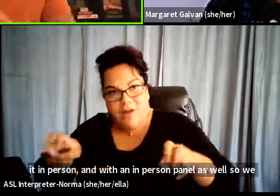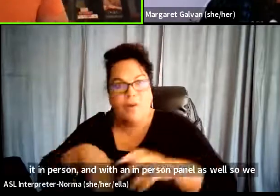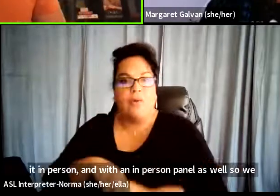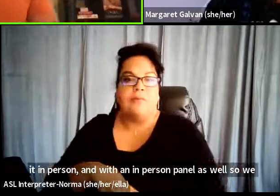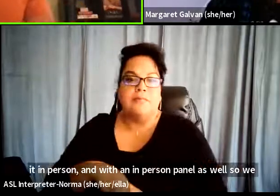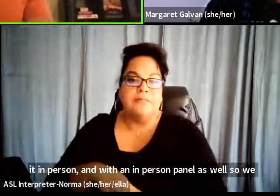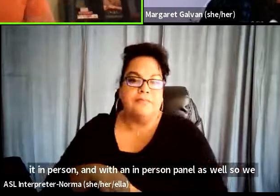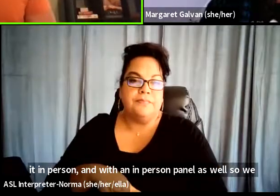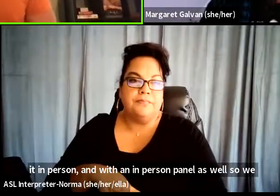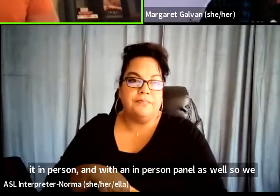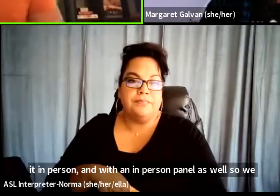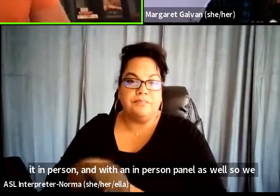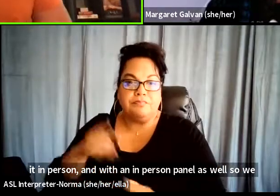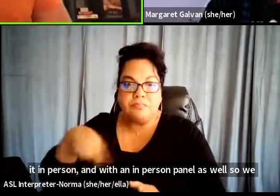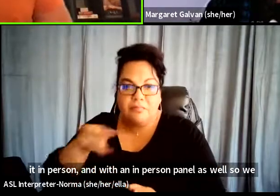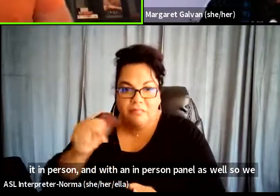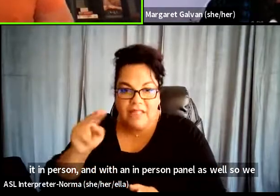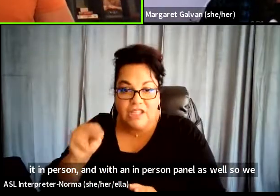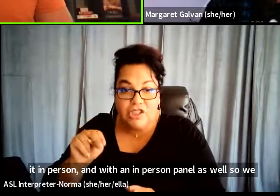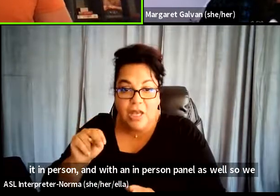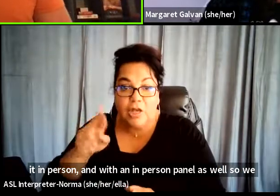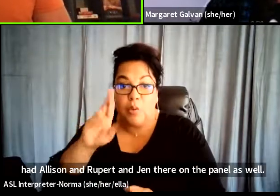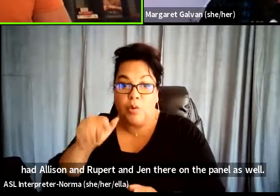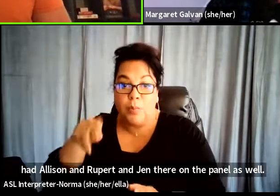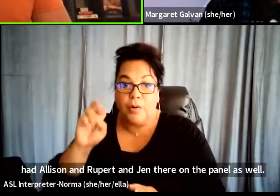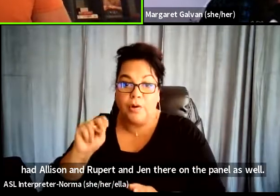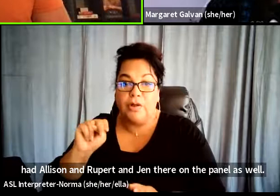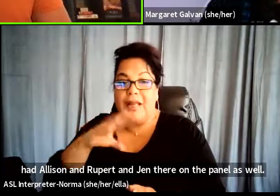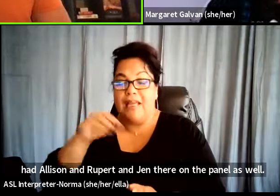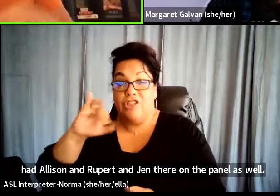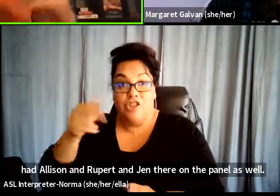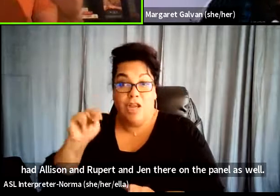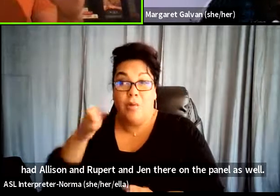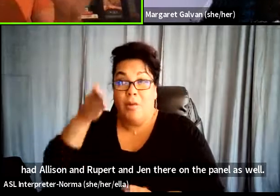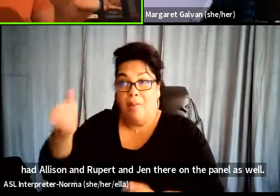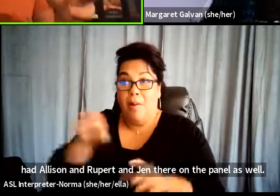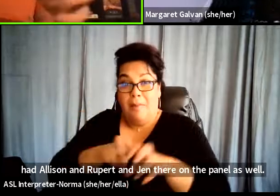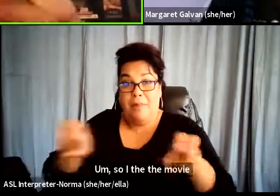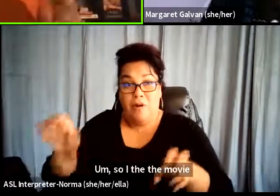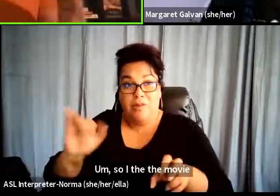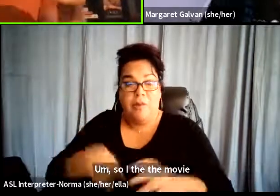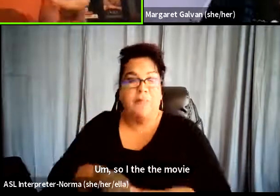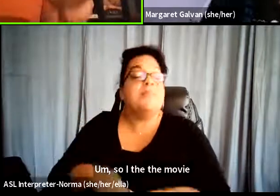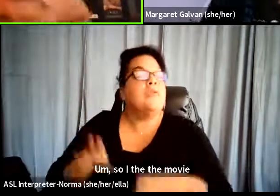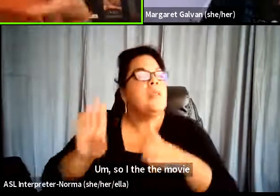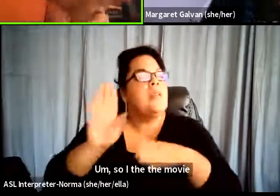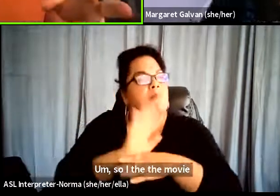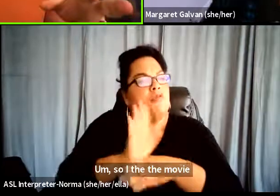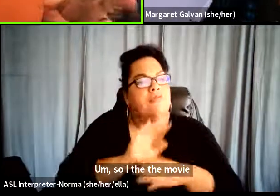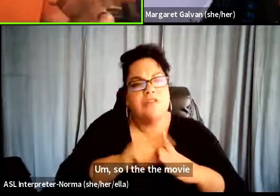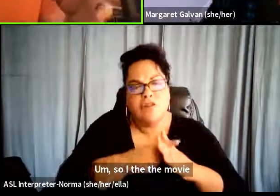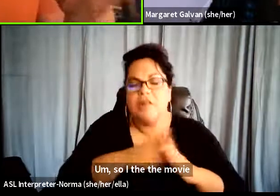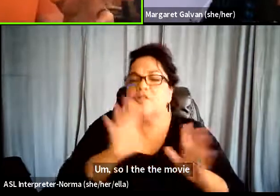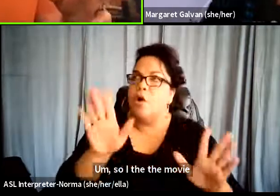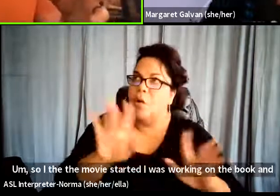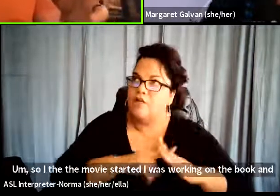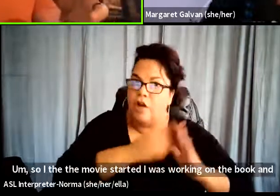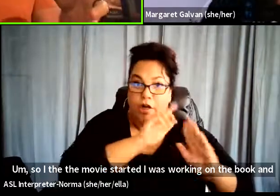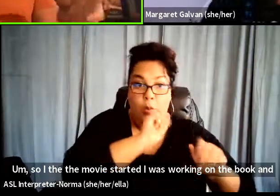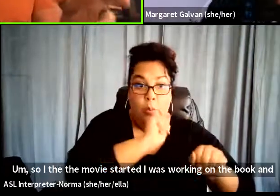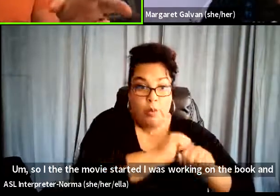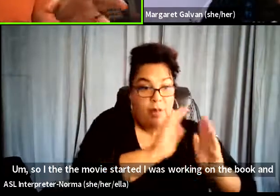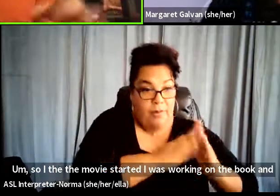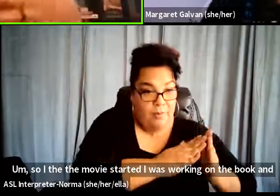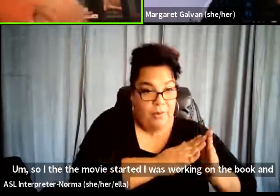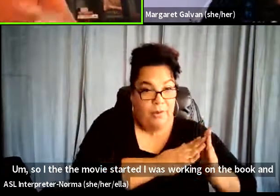there on the panel as well. Um, so, uh, the, the movie started, I was working on the book and, but I was also